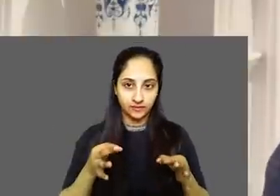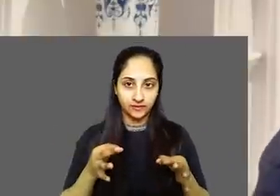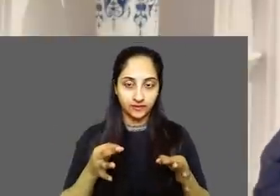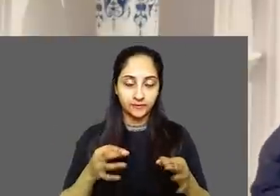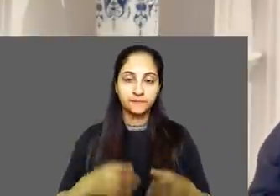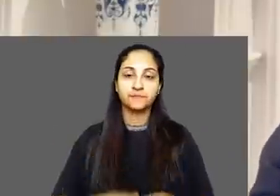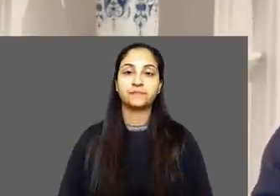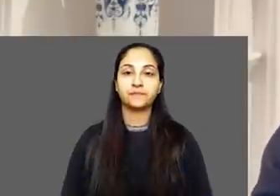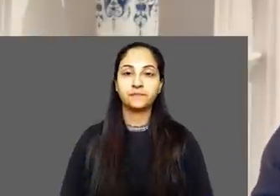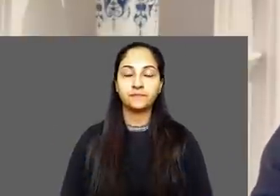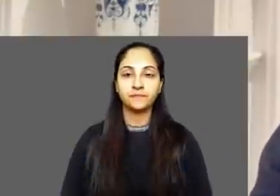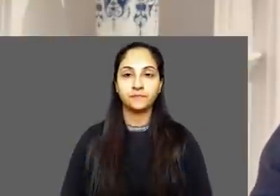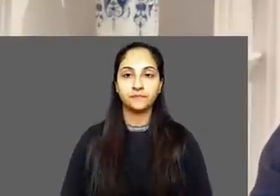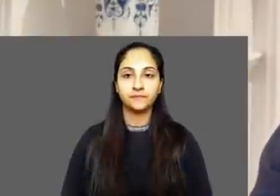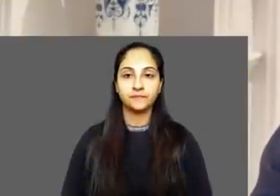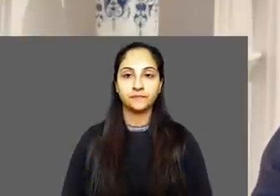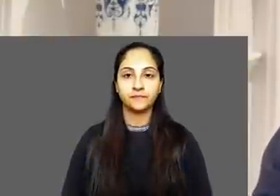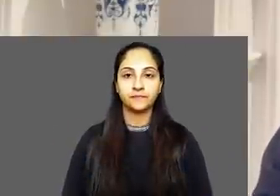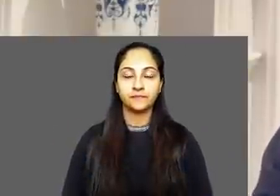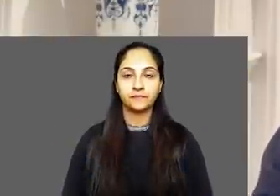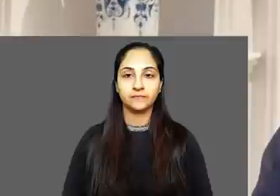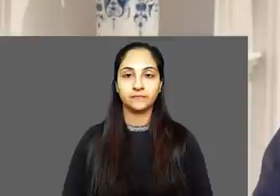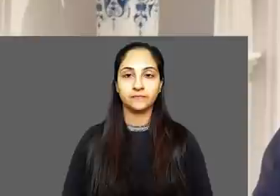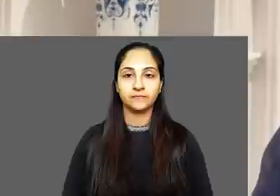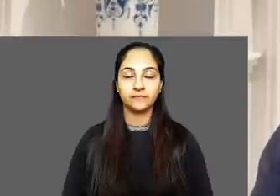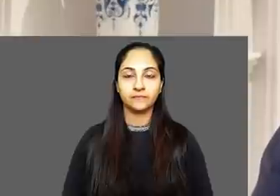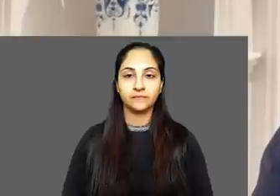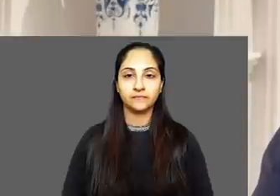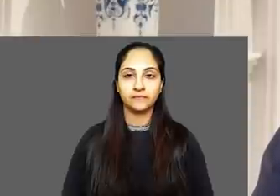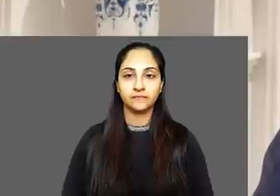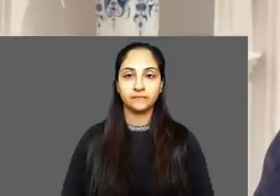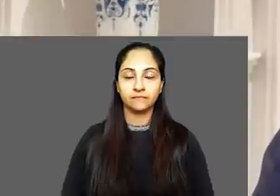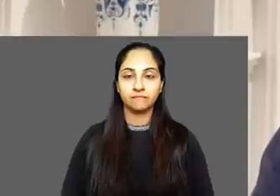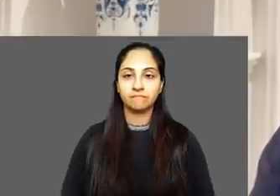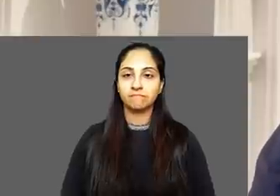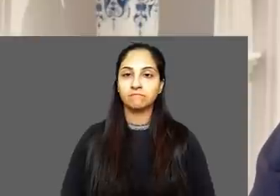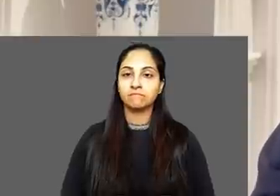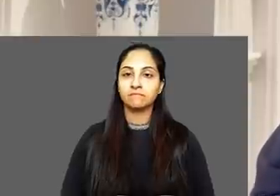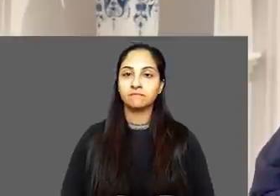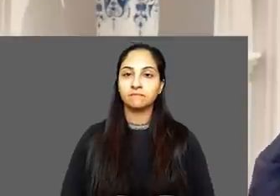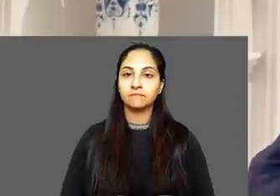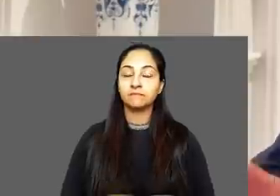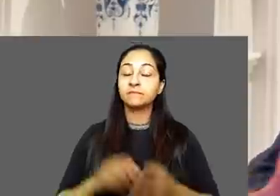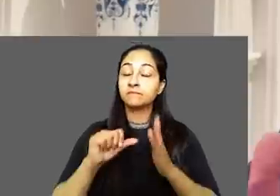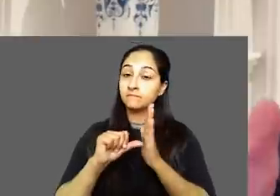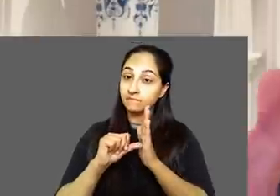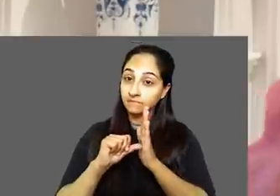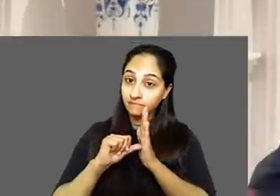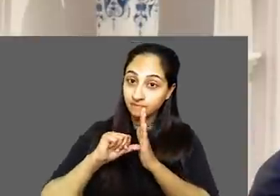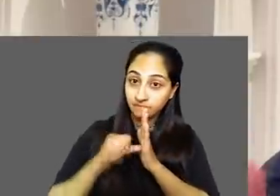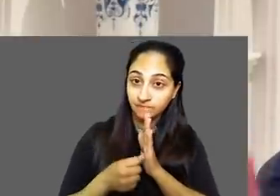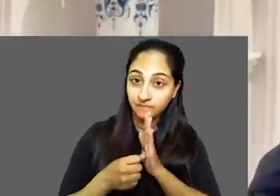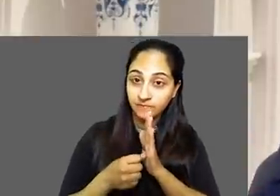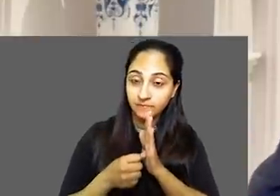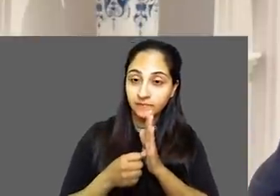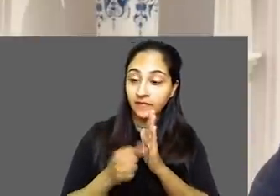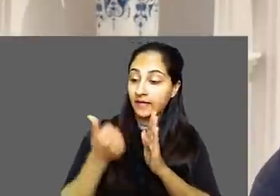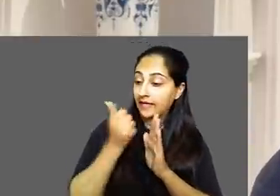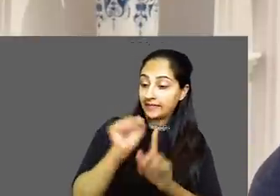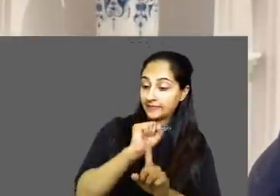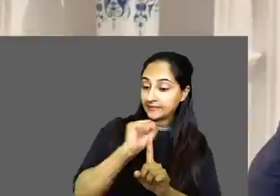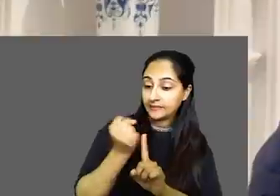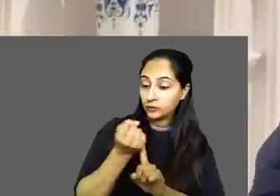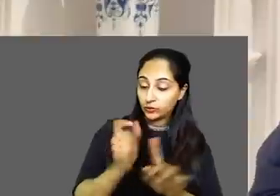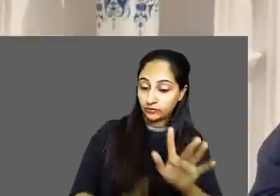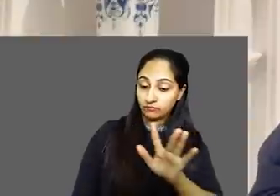period, the importance of consultation as a leader, so that, you know, we were making an informed